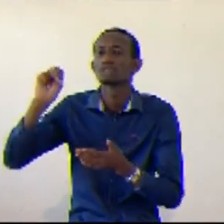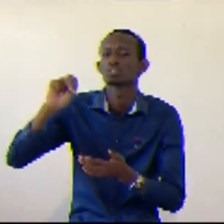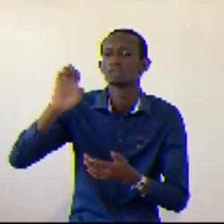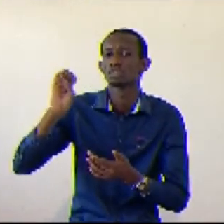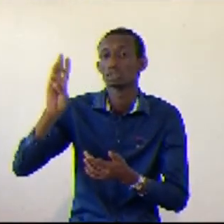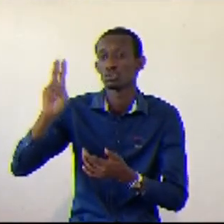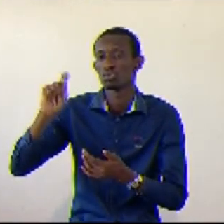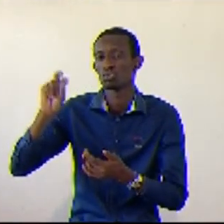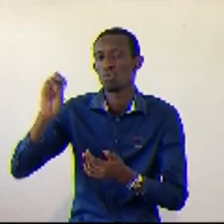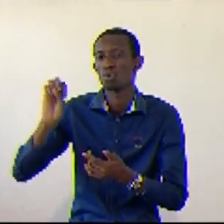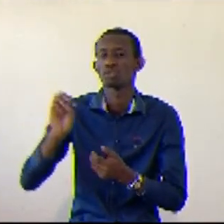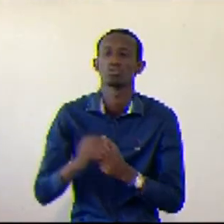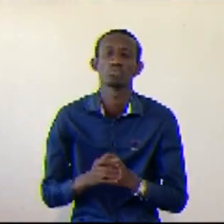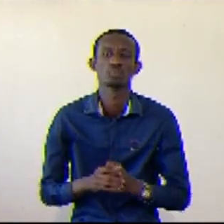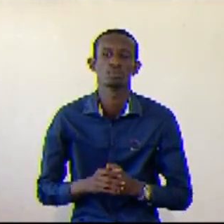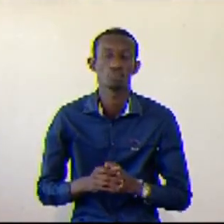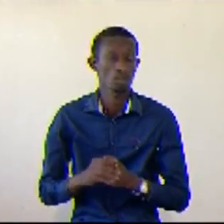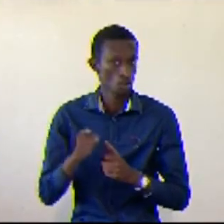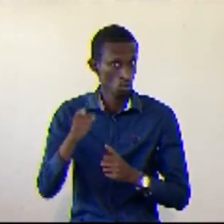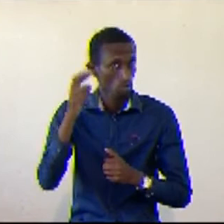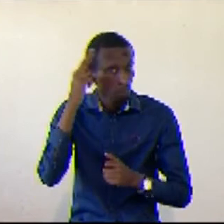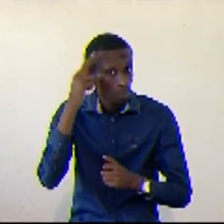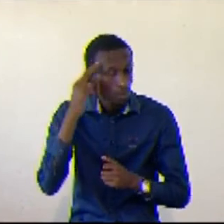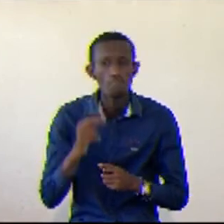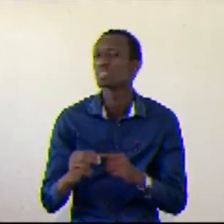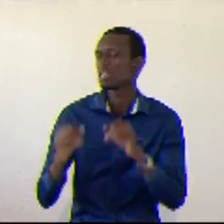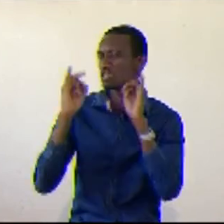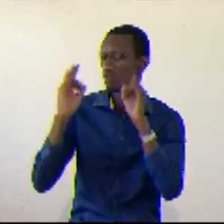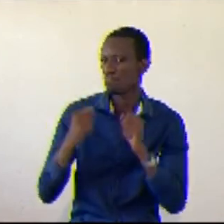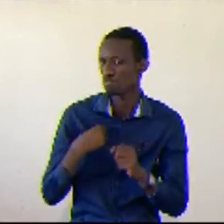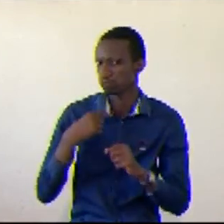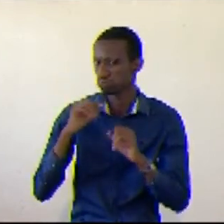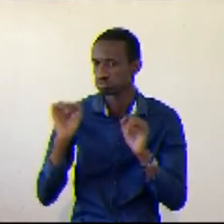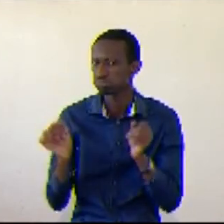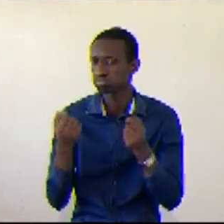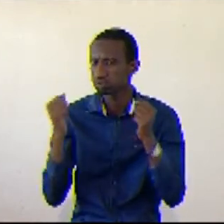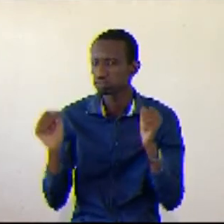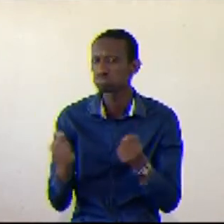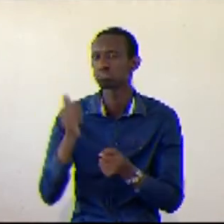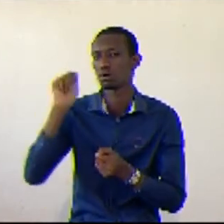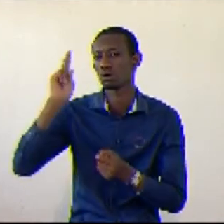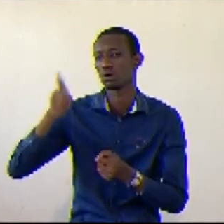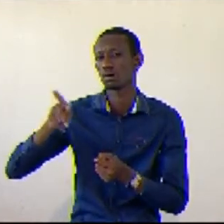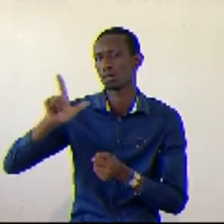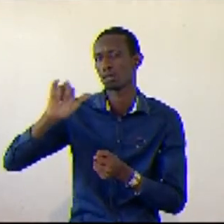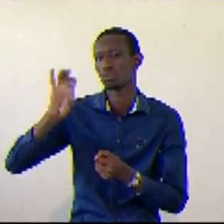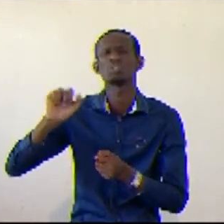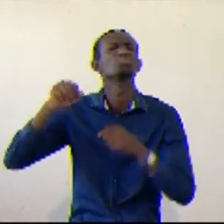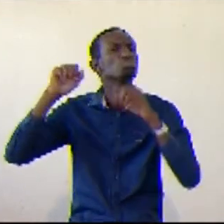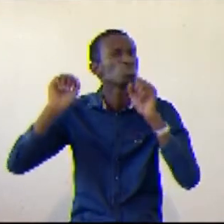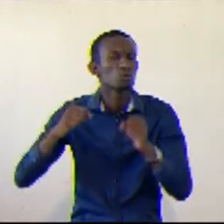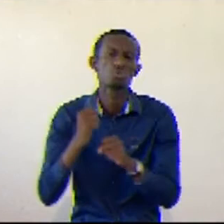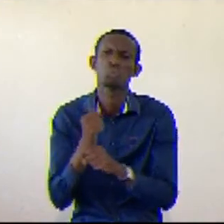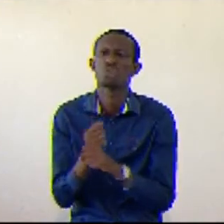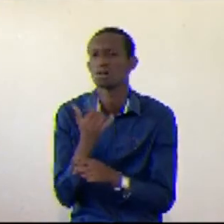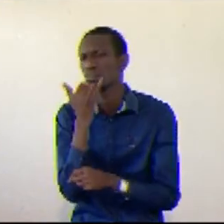Remember, when we are approximating the root, we shall make errors. So